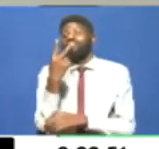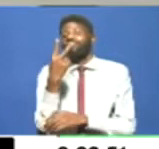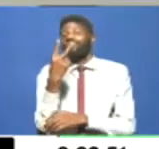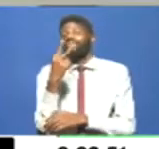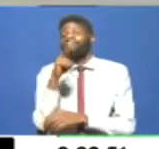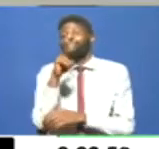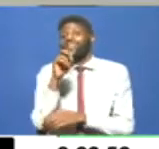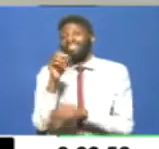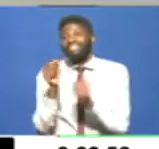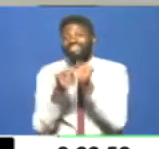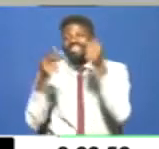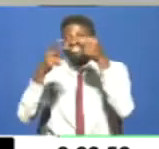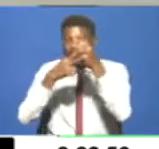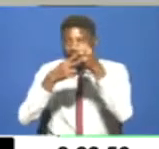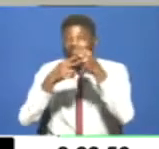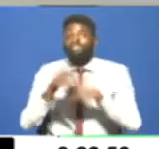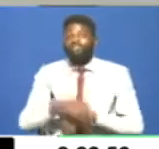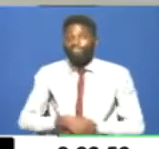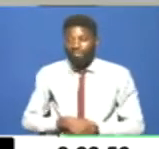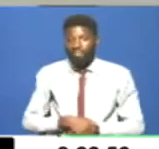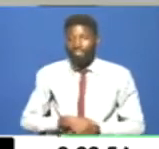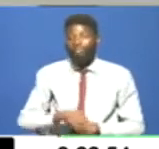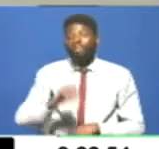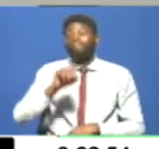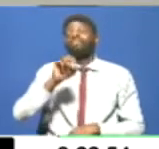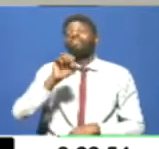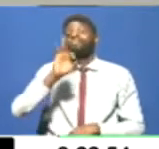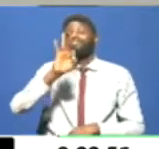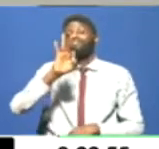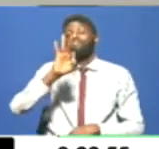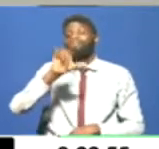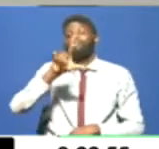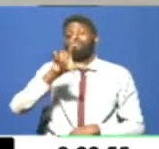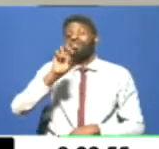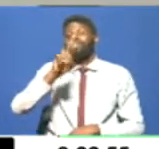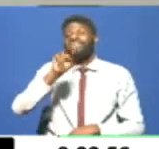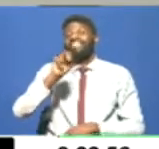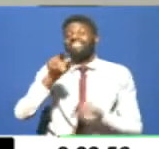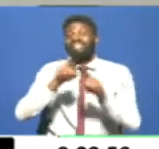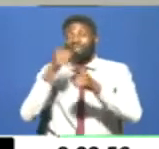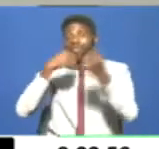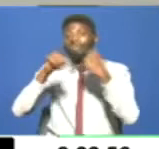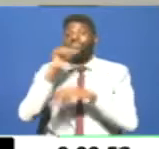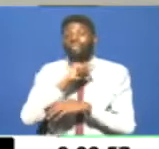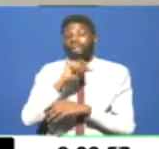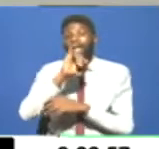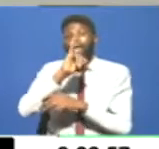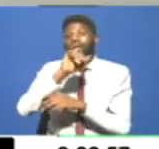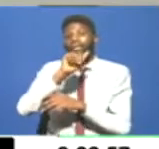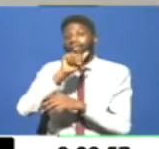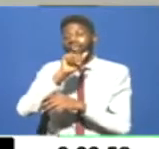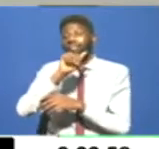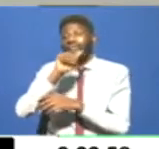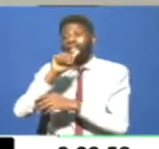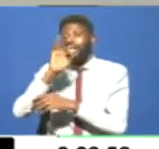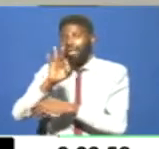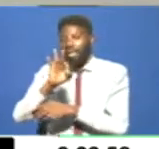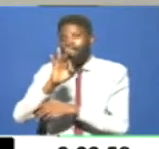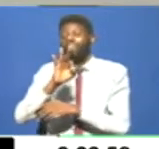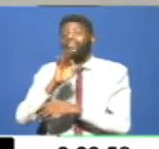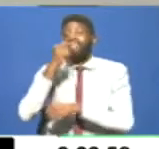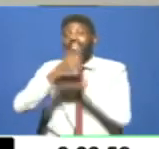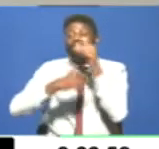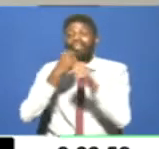Marathon. Kiplagat also won the 2009 IAAF World Cross Country Championships and the 2010